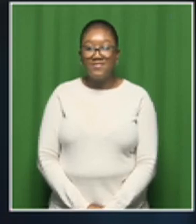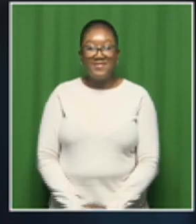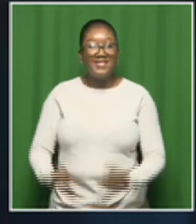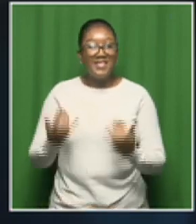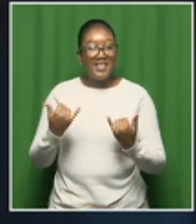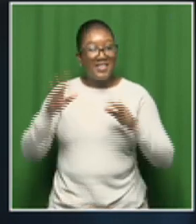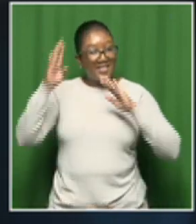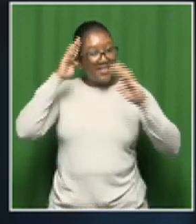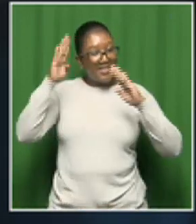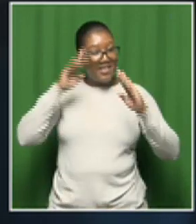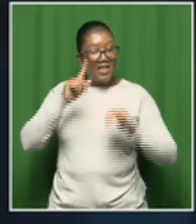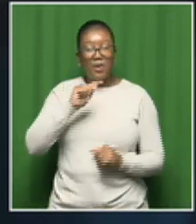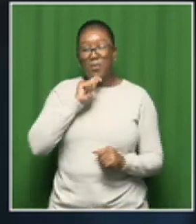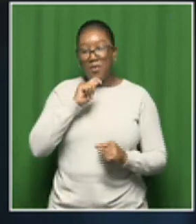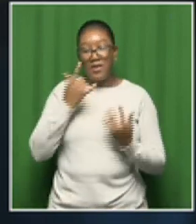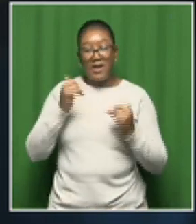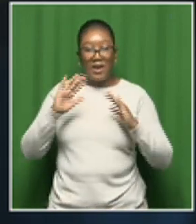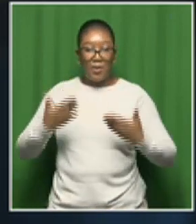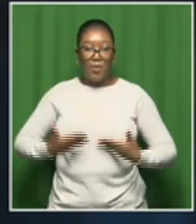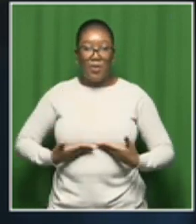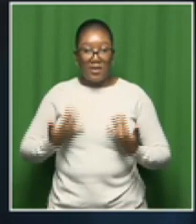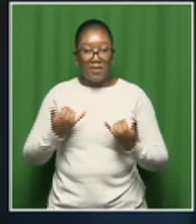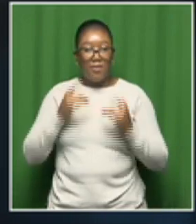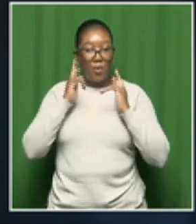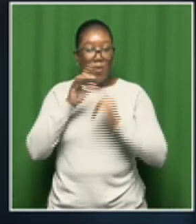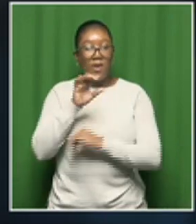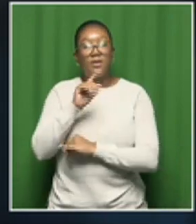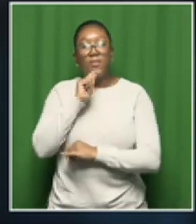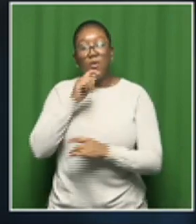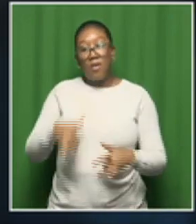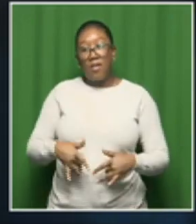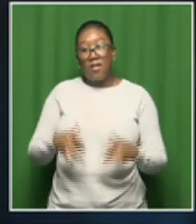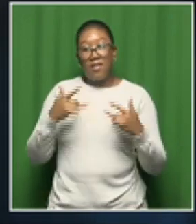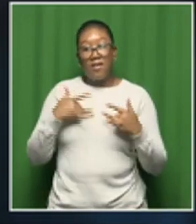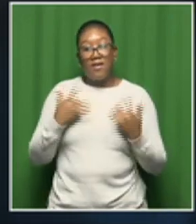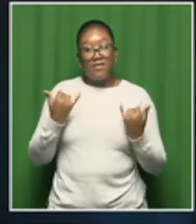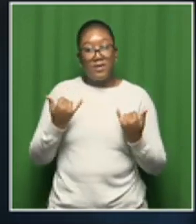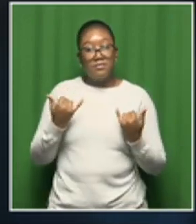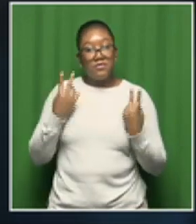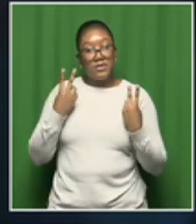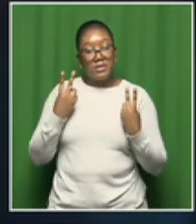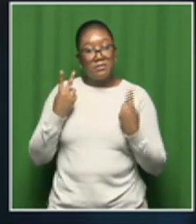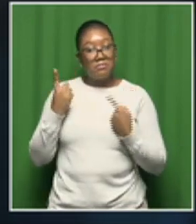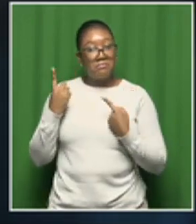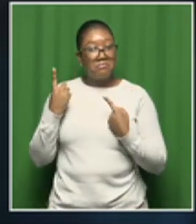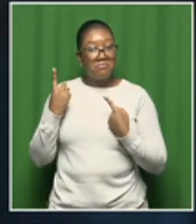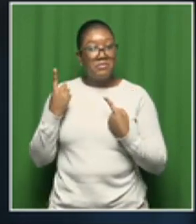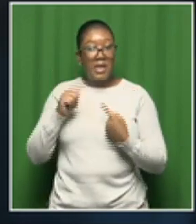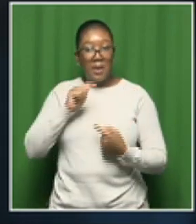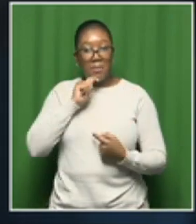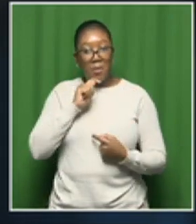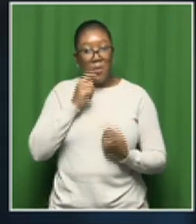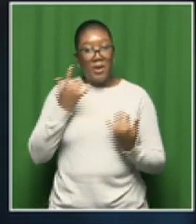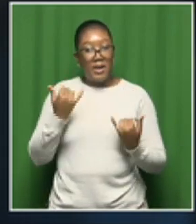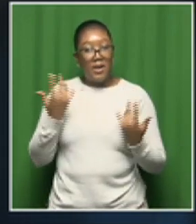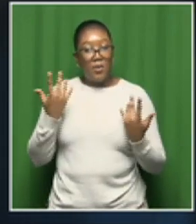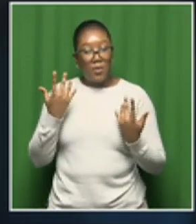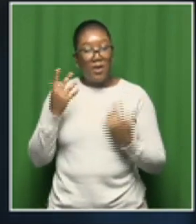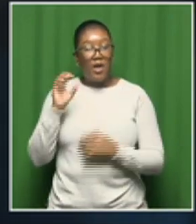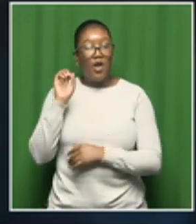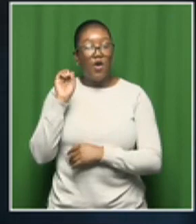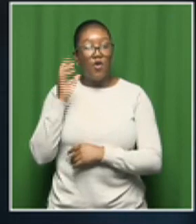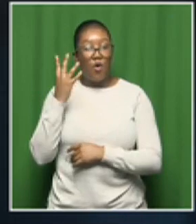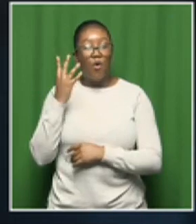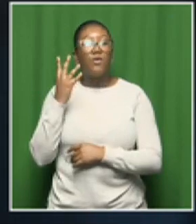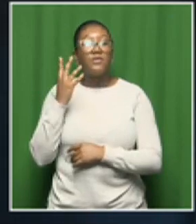A very good morning to you. Welcome back. You are still watching Morning Live, and as you've seen throughout the course of this morning, we are out at the Gold Reef City theme park